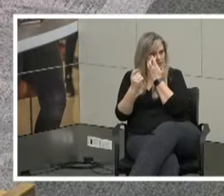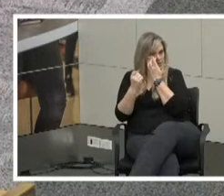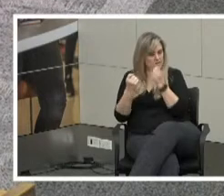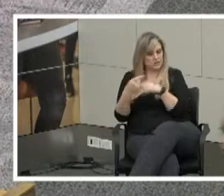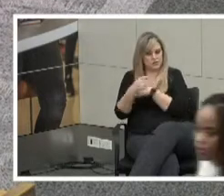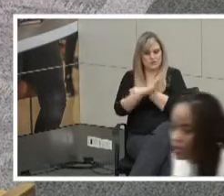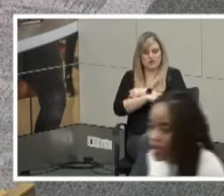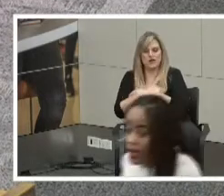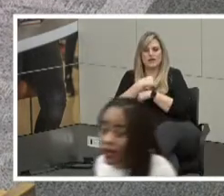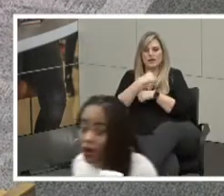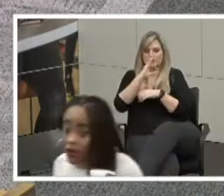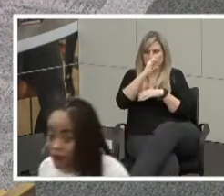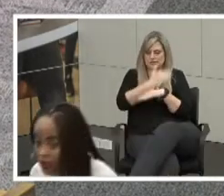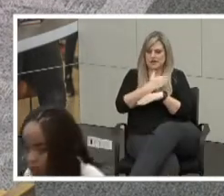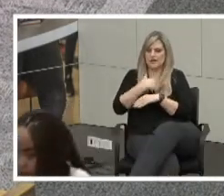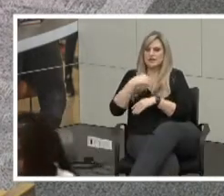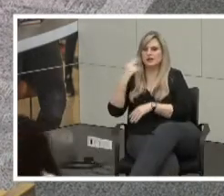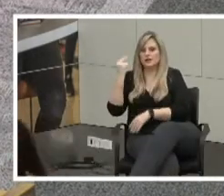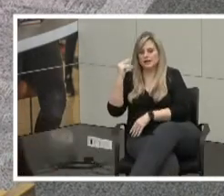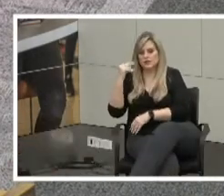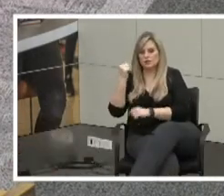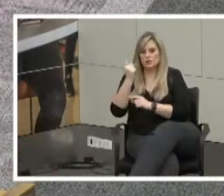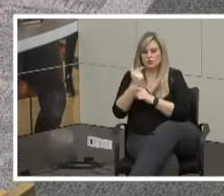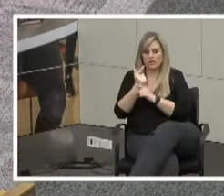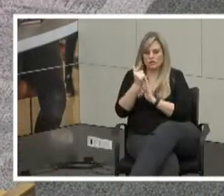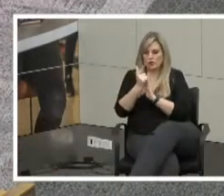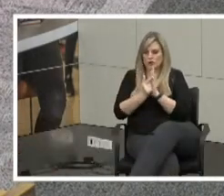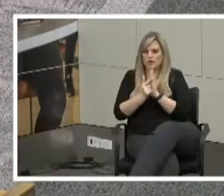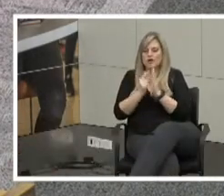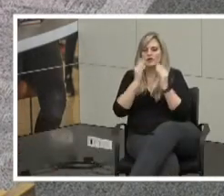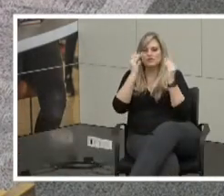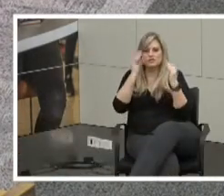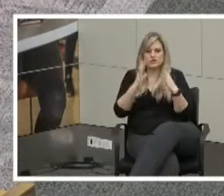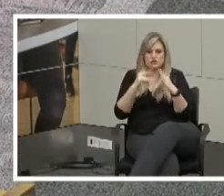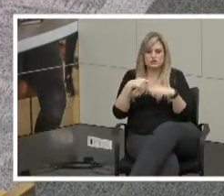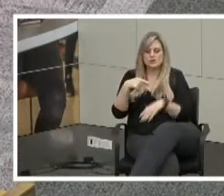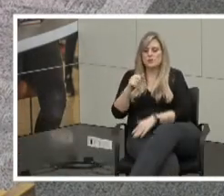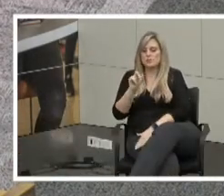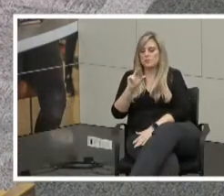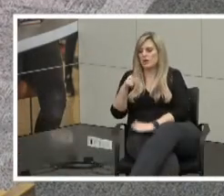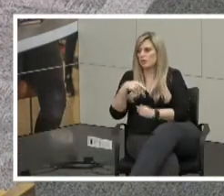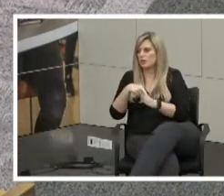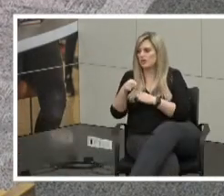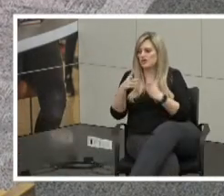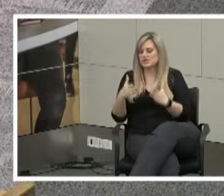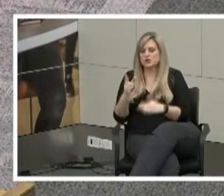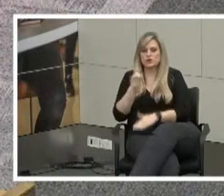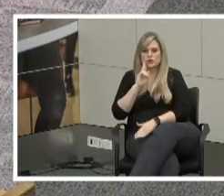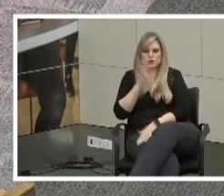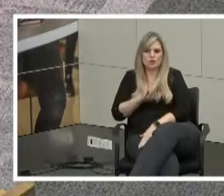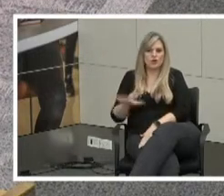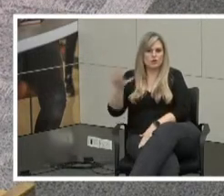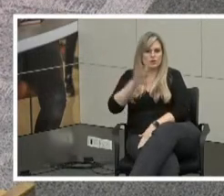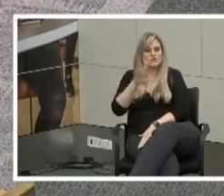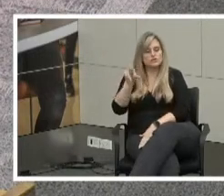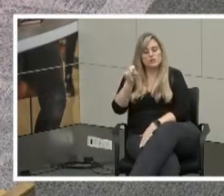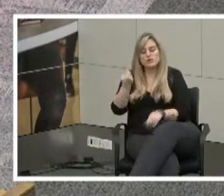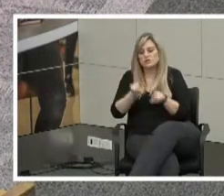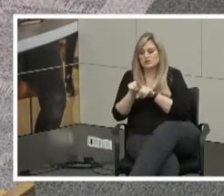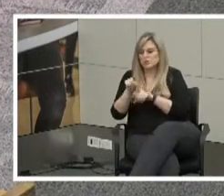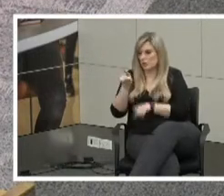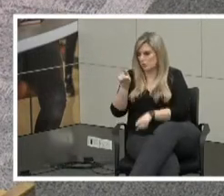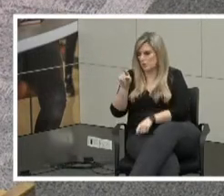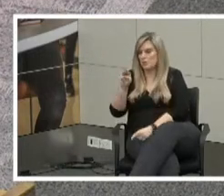a son and a nephew and a brother-in-law of teachers principles par professionals here in Houston and throughout this country um you Mr